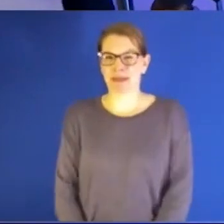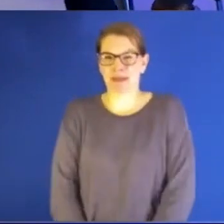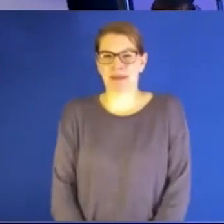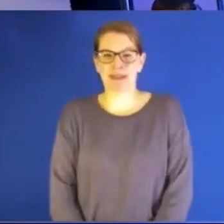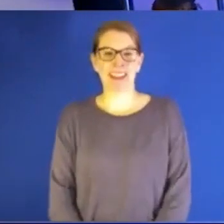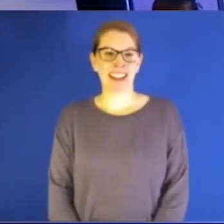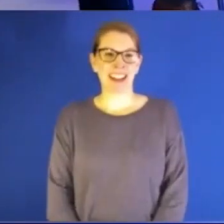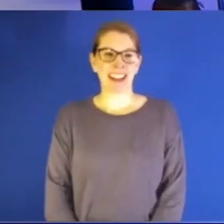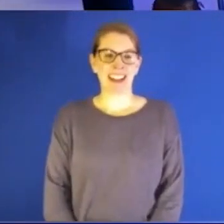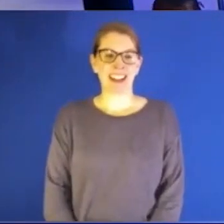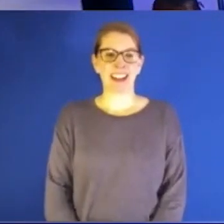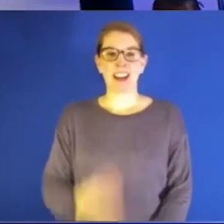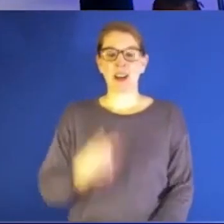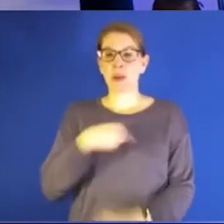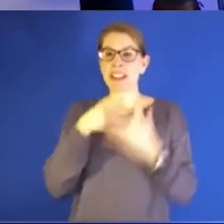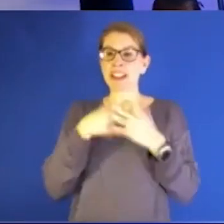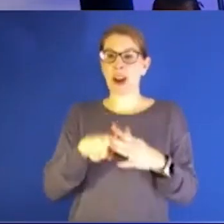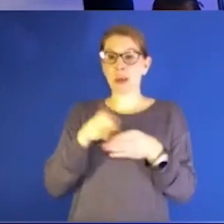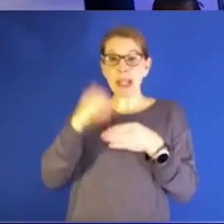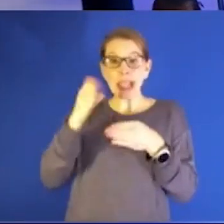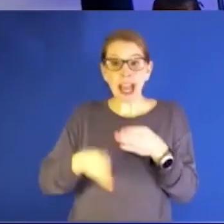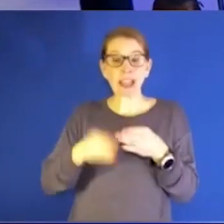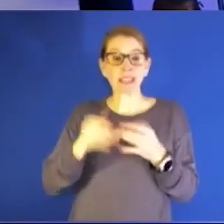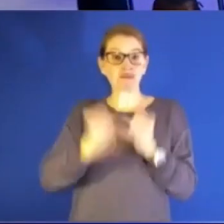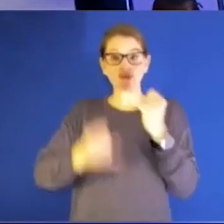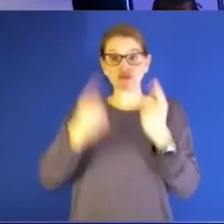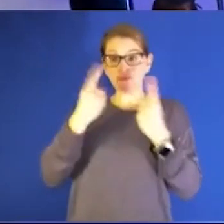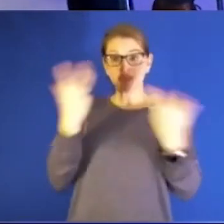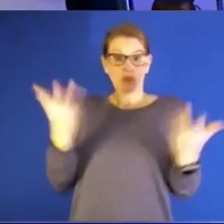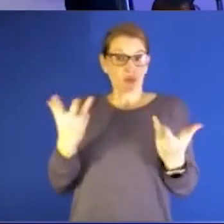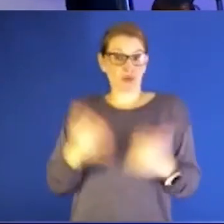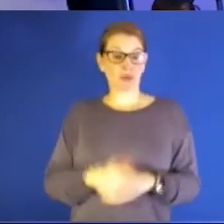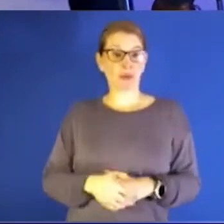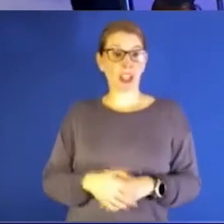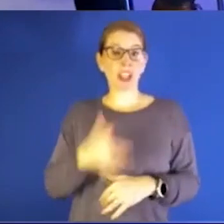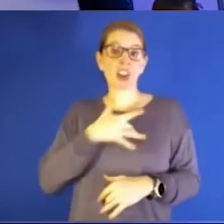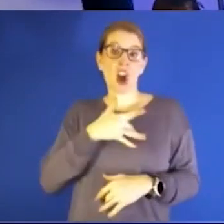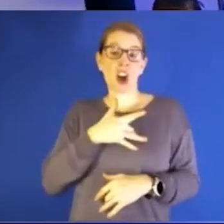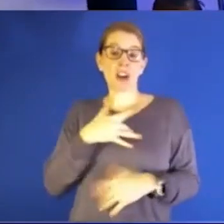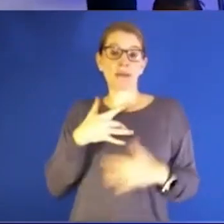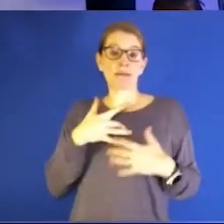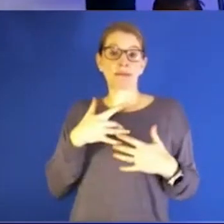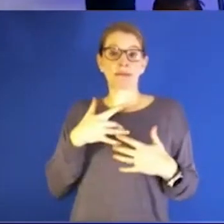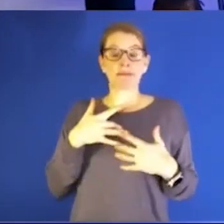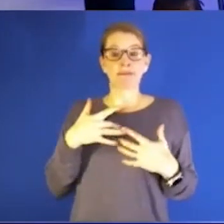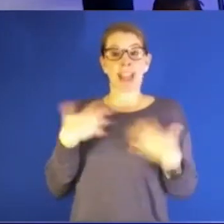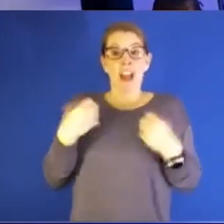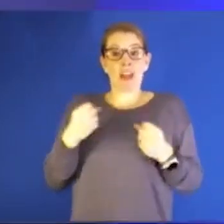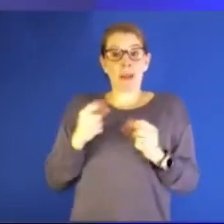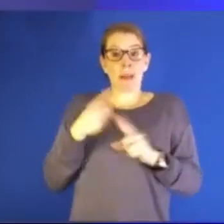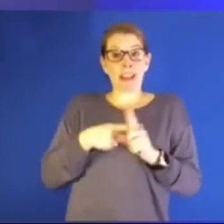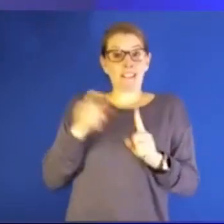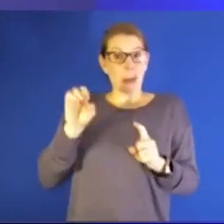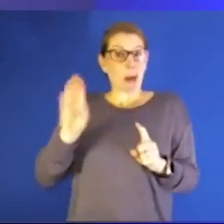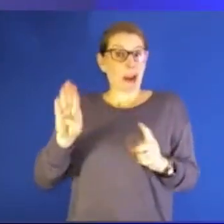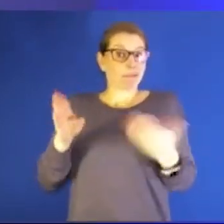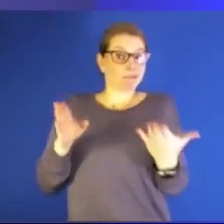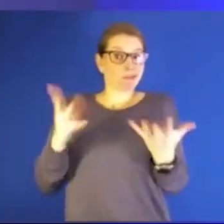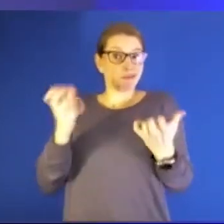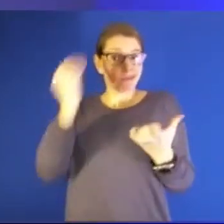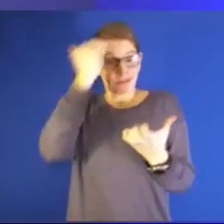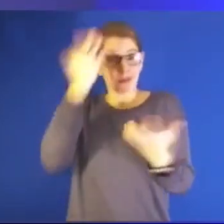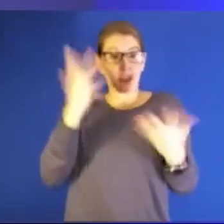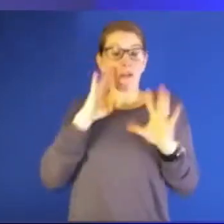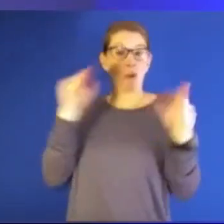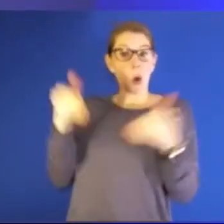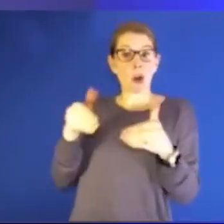we head into the weekend and just taking care of our hearts? It's Heart Health Month, of course, here in February. So Yeah. what do you want us to know? I mean, I really like to focus more on coronary